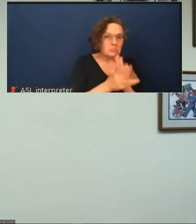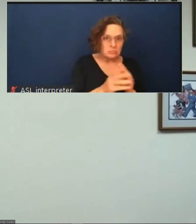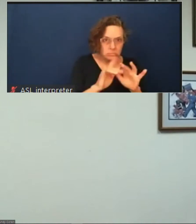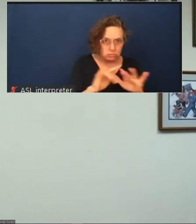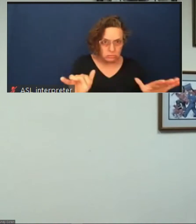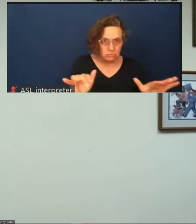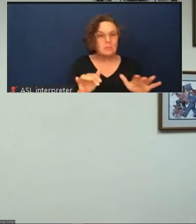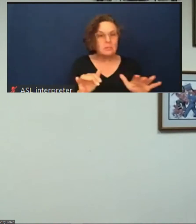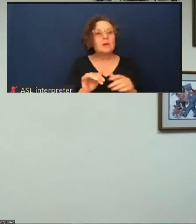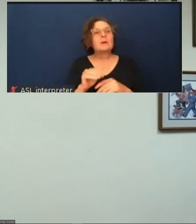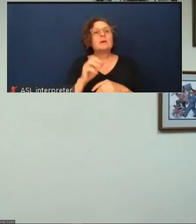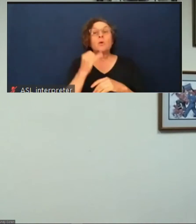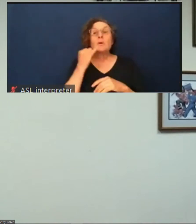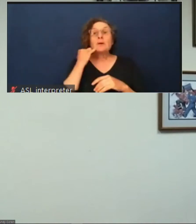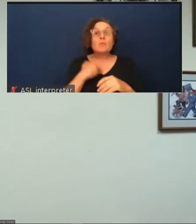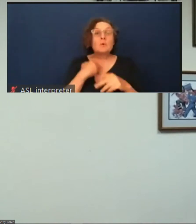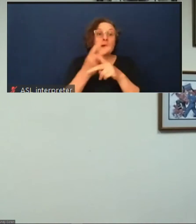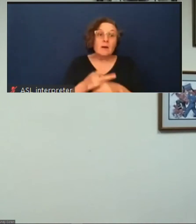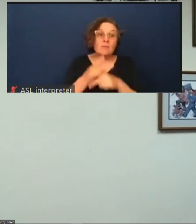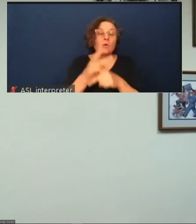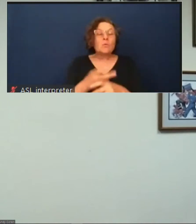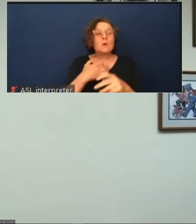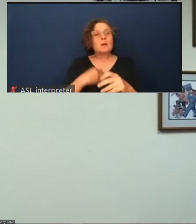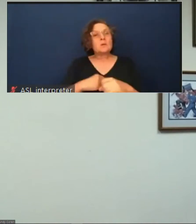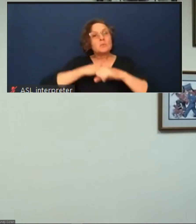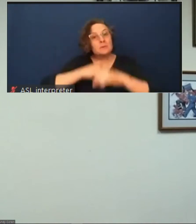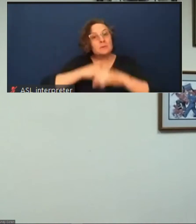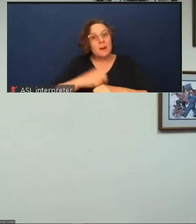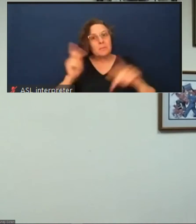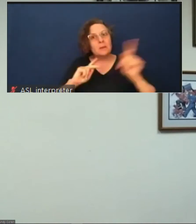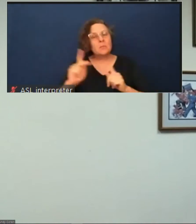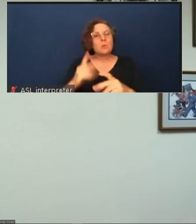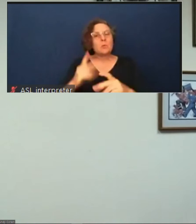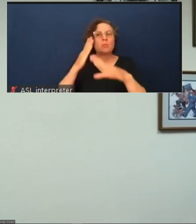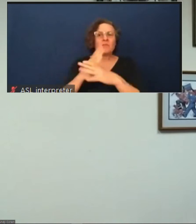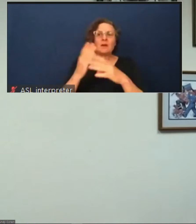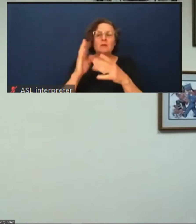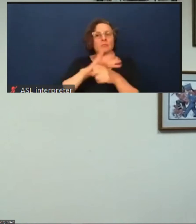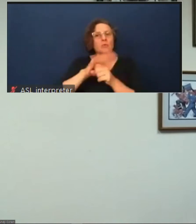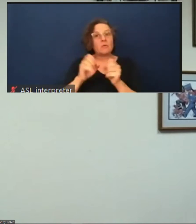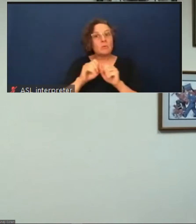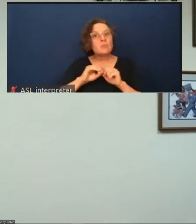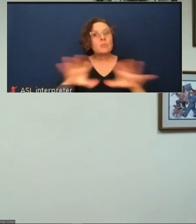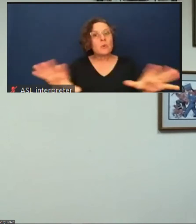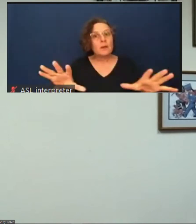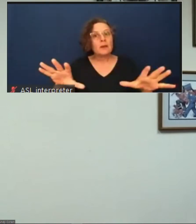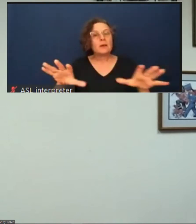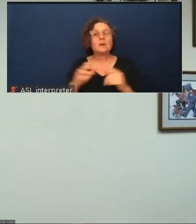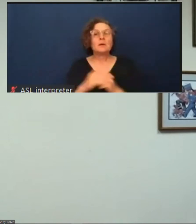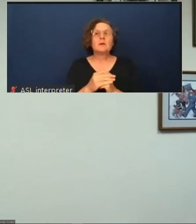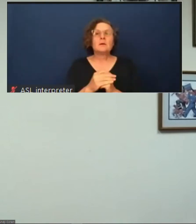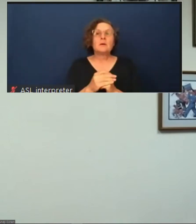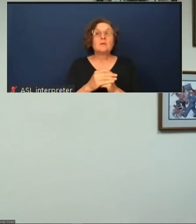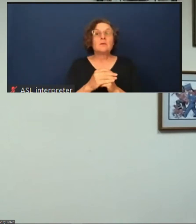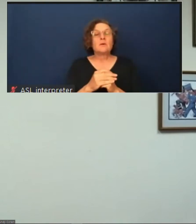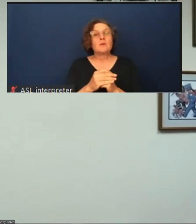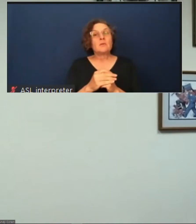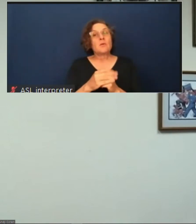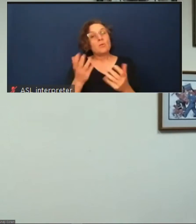and potential surges sooner and protect the gains we've already made. So I'll end there and open for